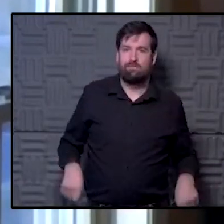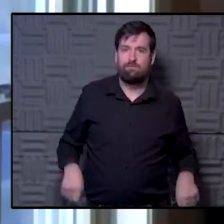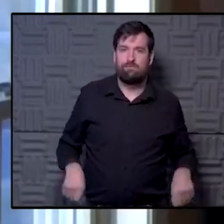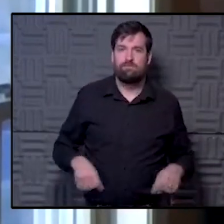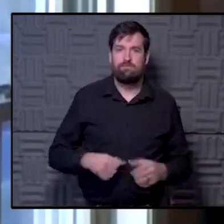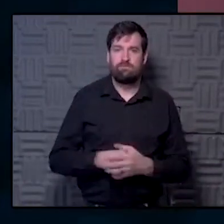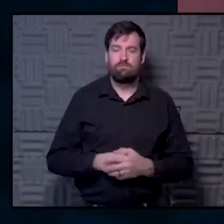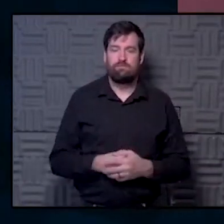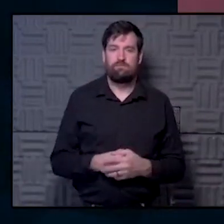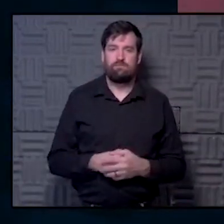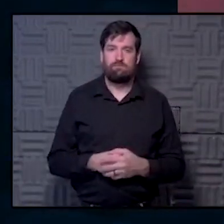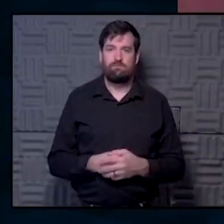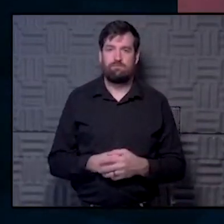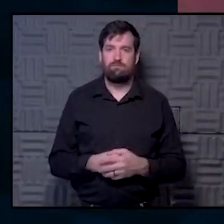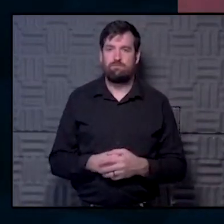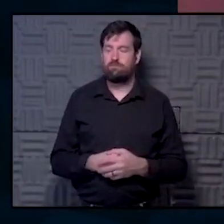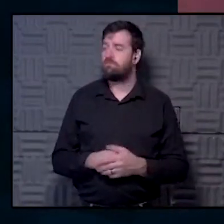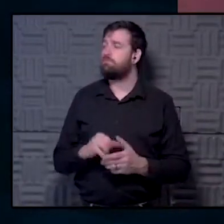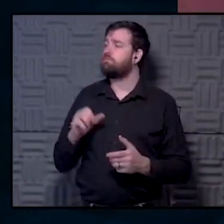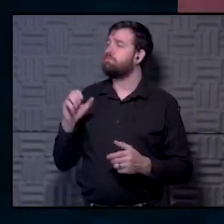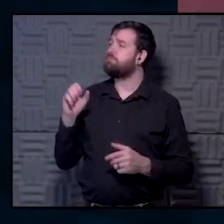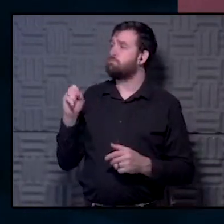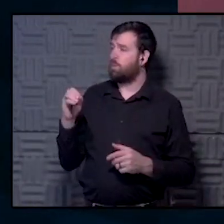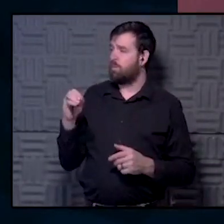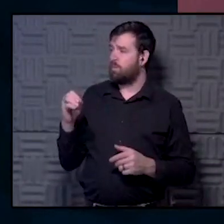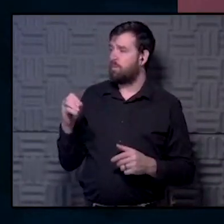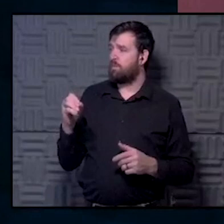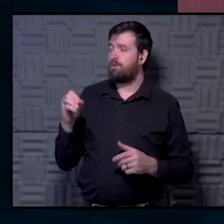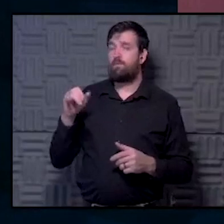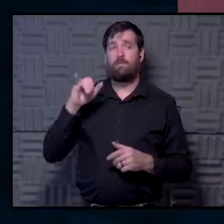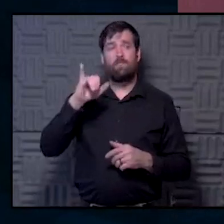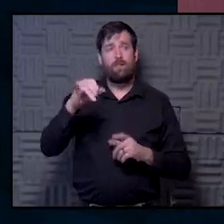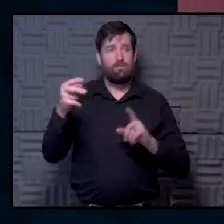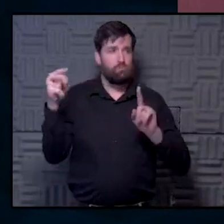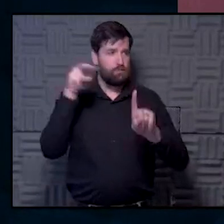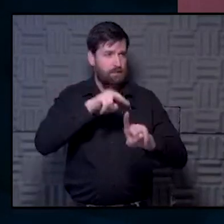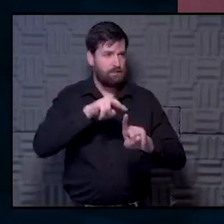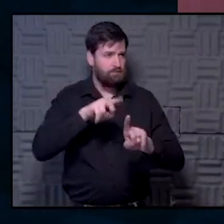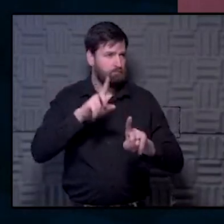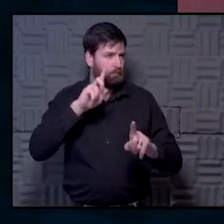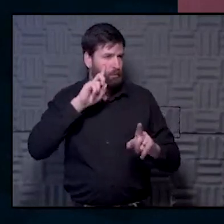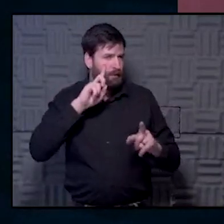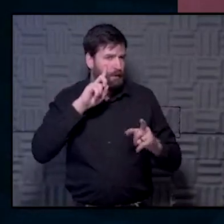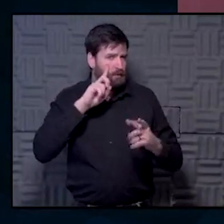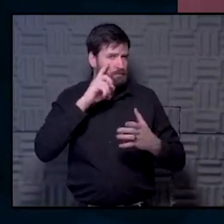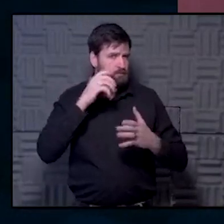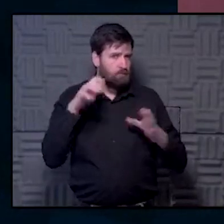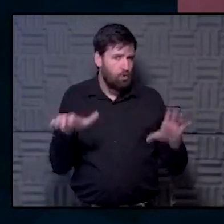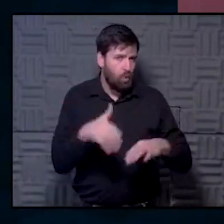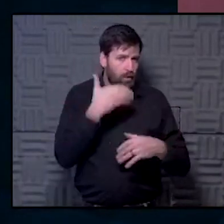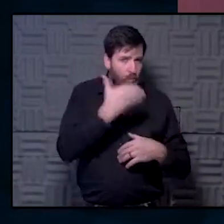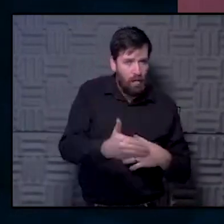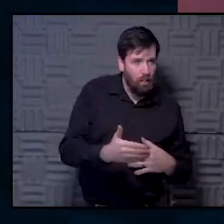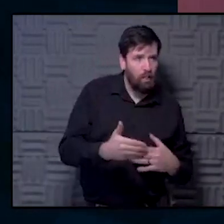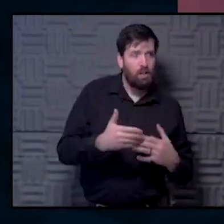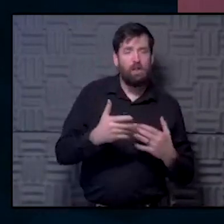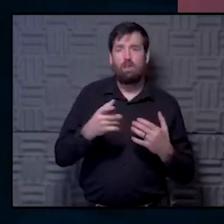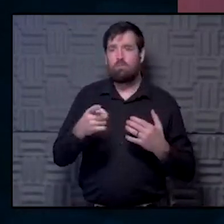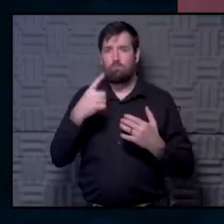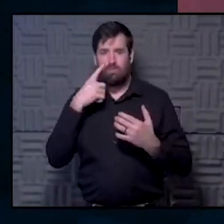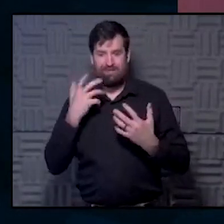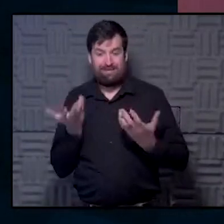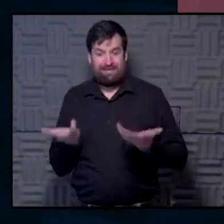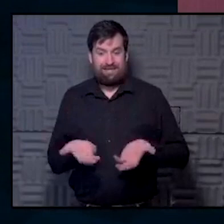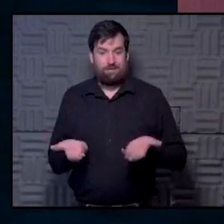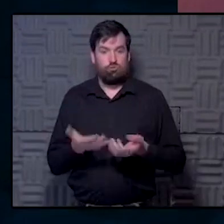those steps. So sort of with that perspective, what do you think's going well, and what do you think are, in our